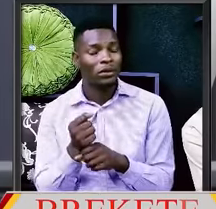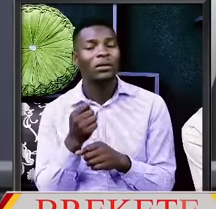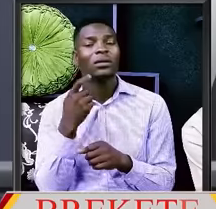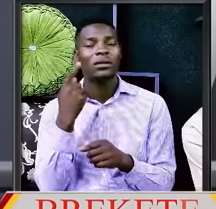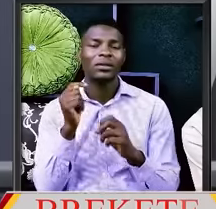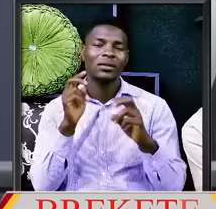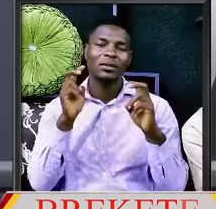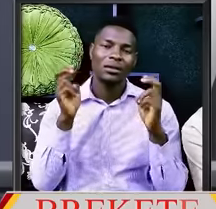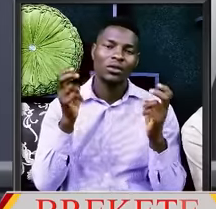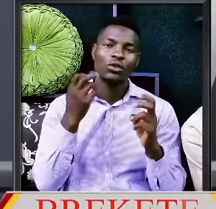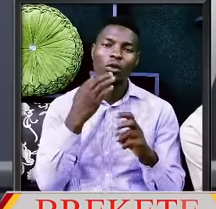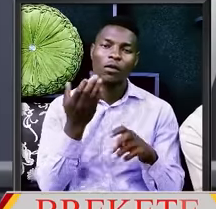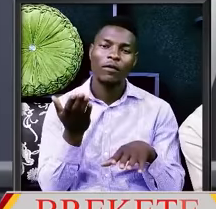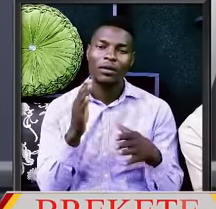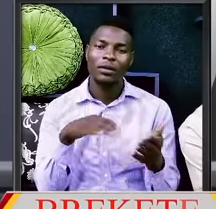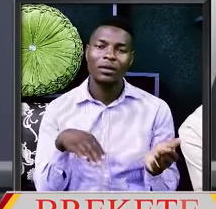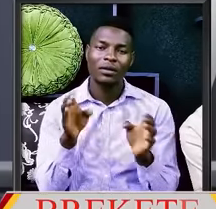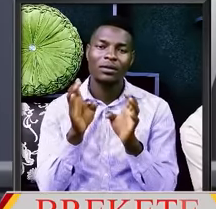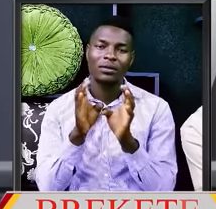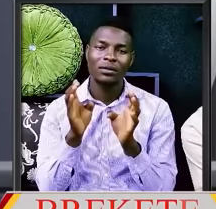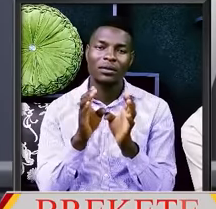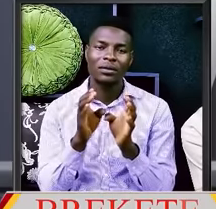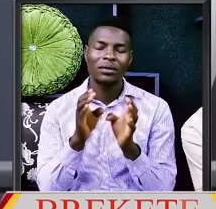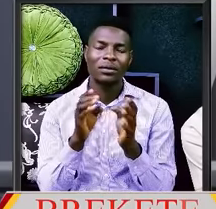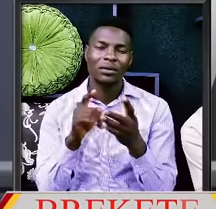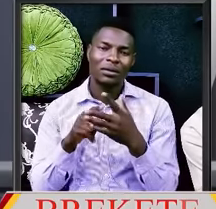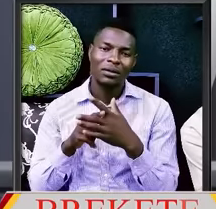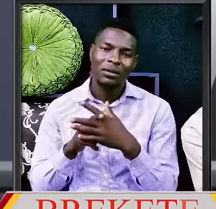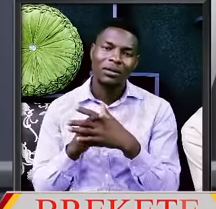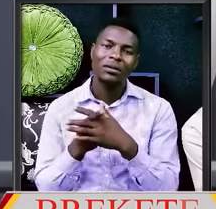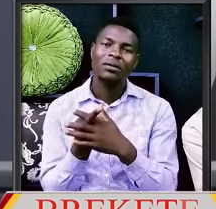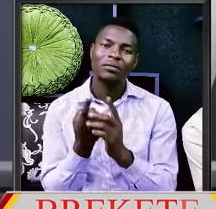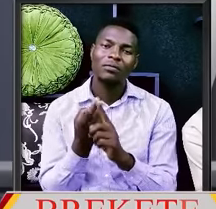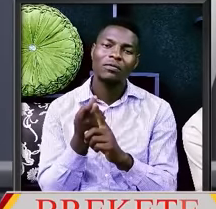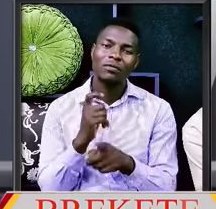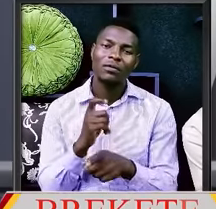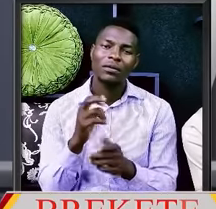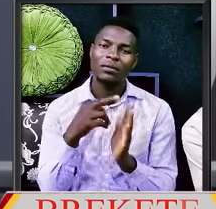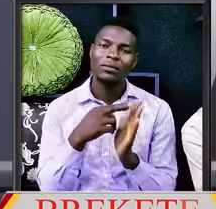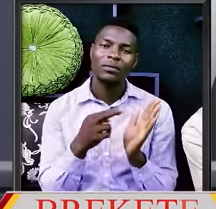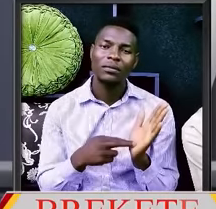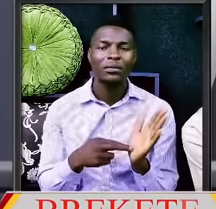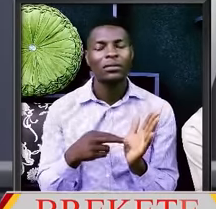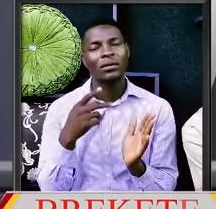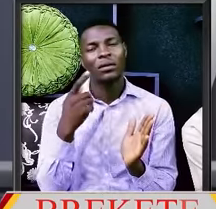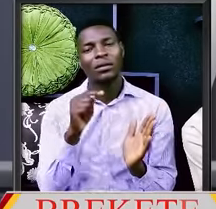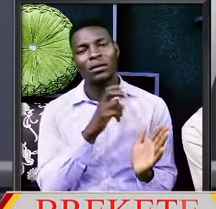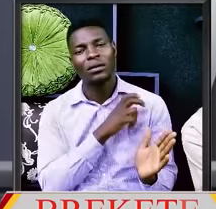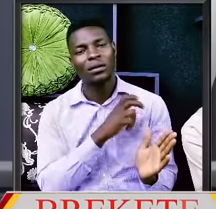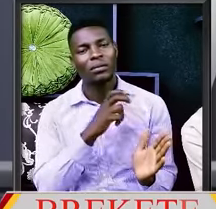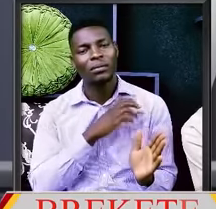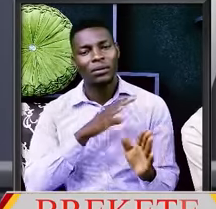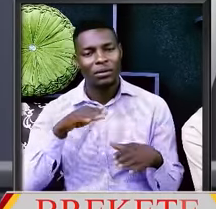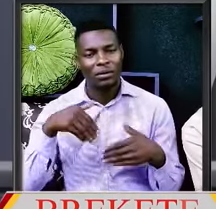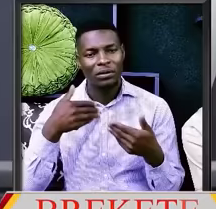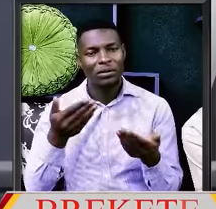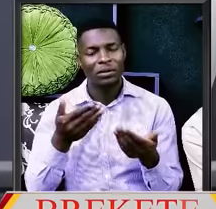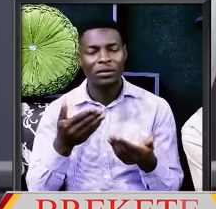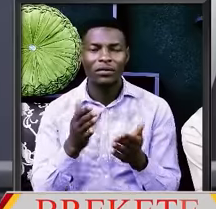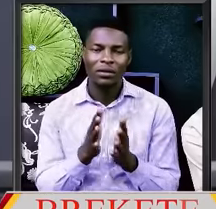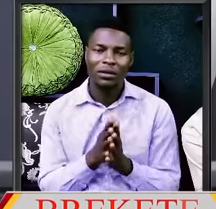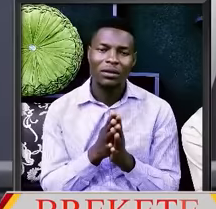The issue of the death certificate emerged from the report the police give to the entire